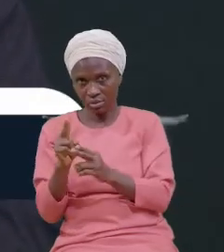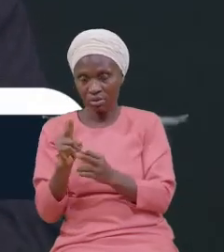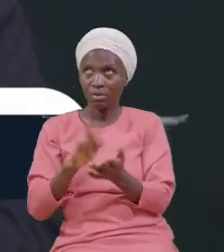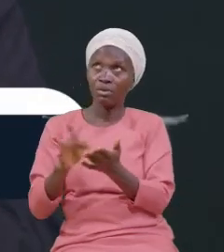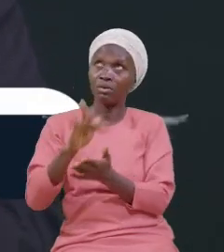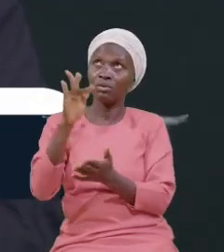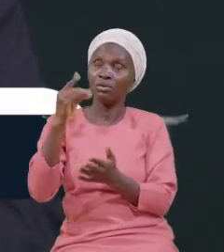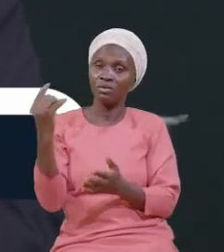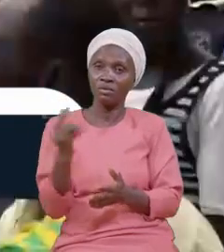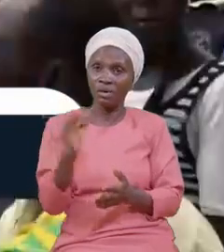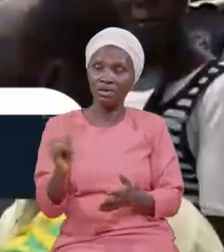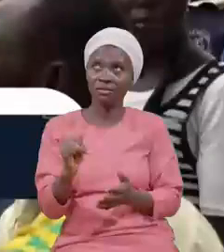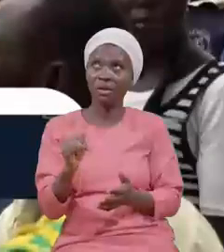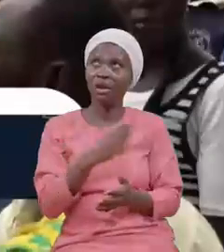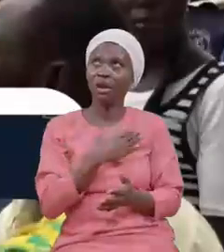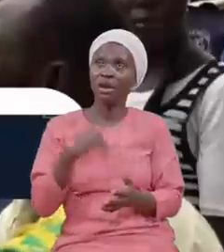and ever,